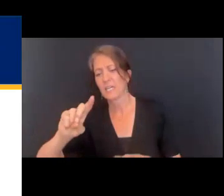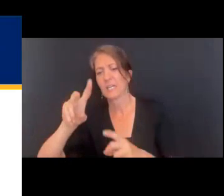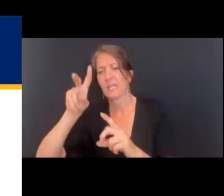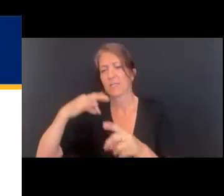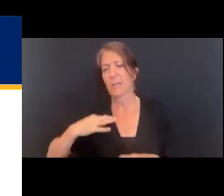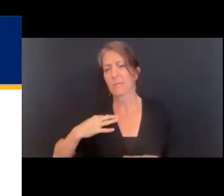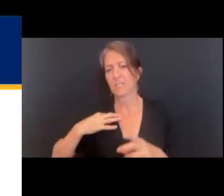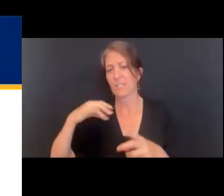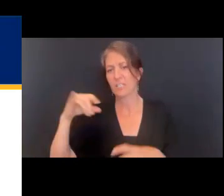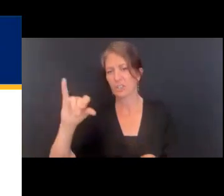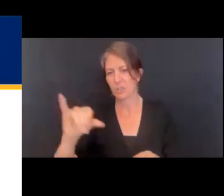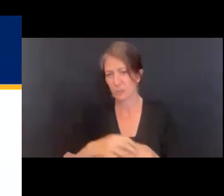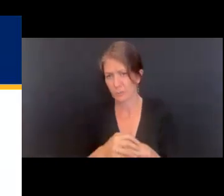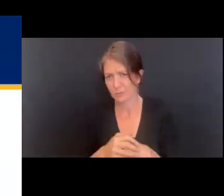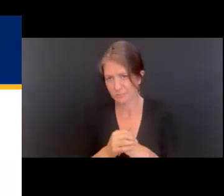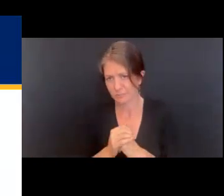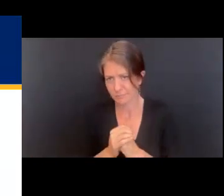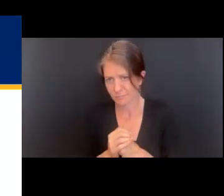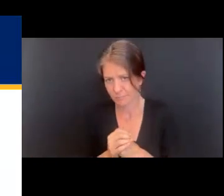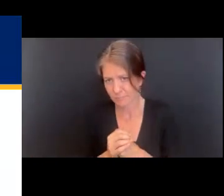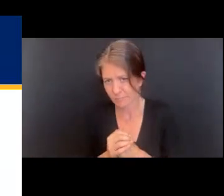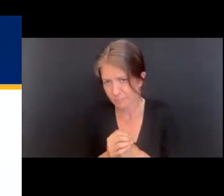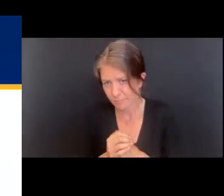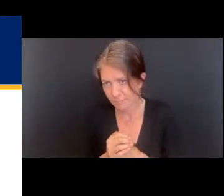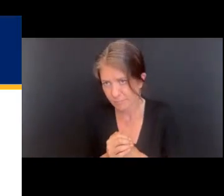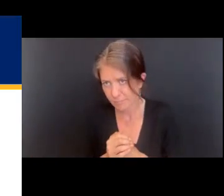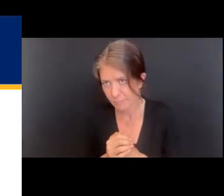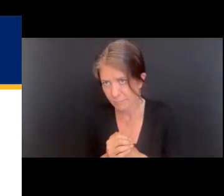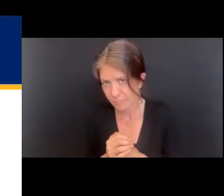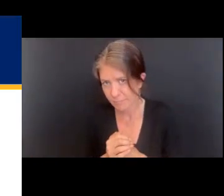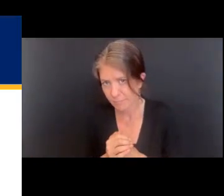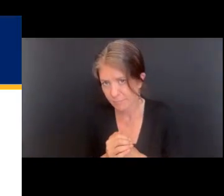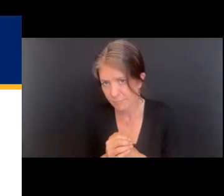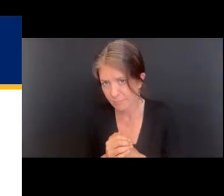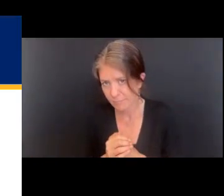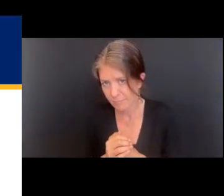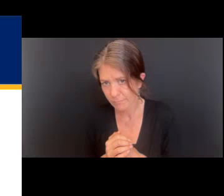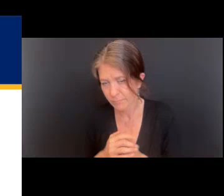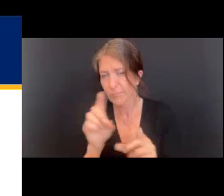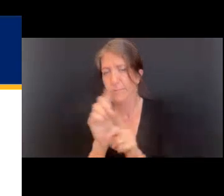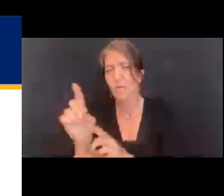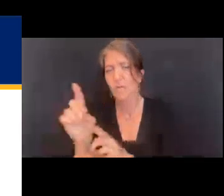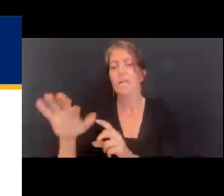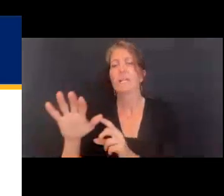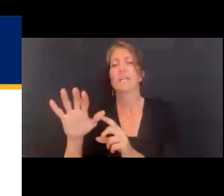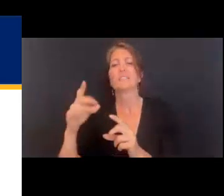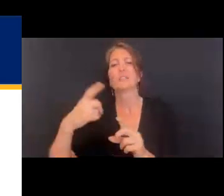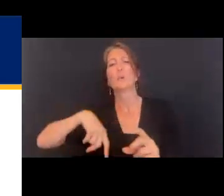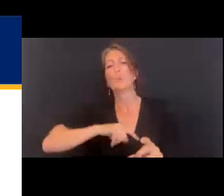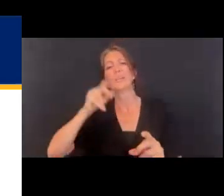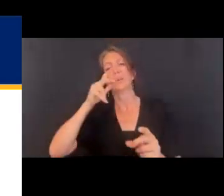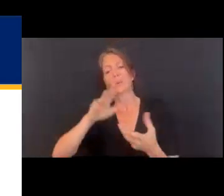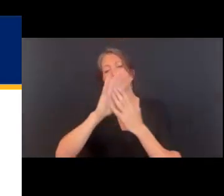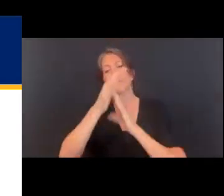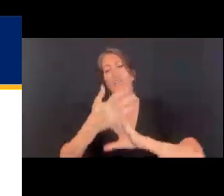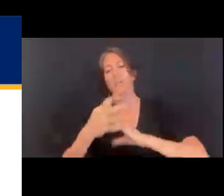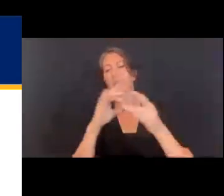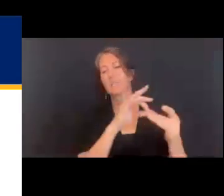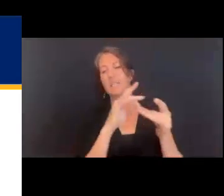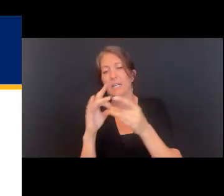for individuals and their caregivers. Administrative case managers also act as liaisons between the numerous entities involved in the